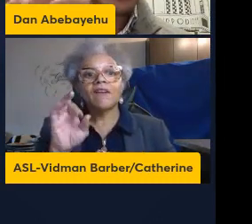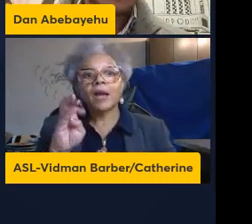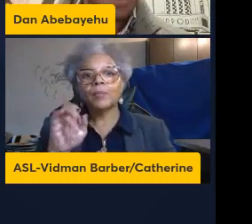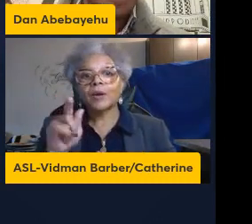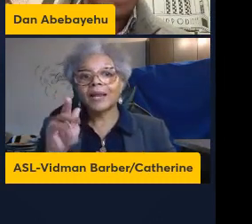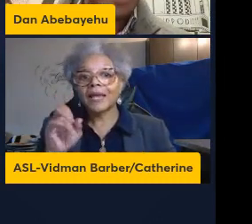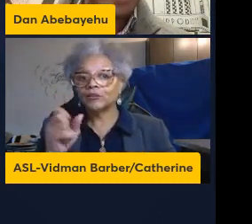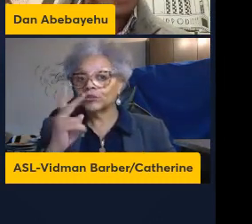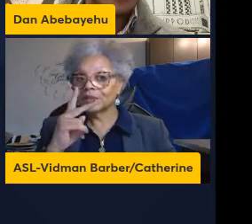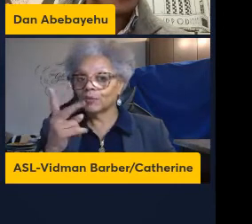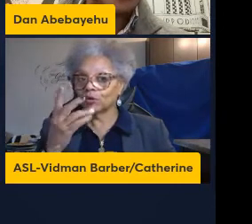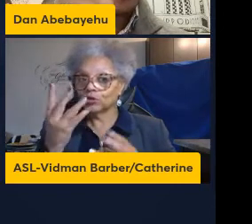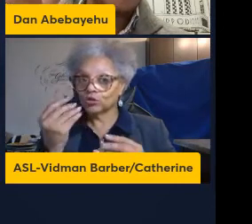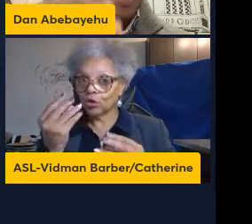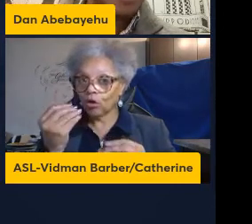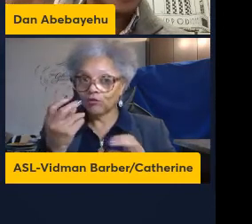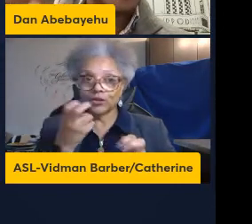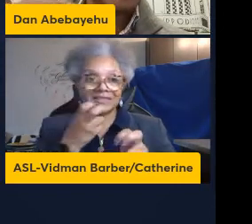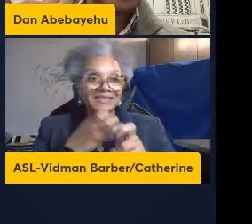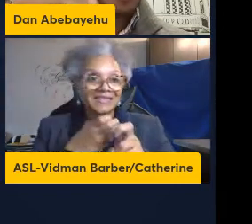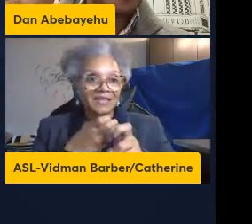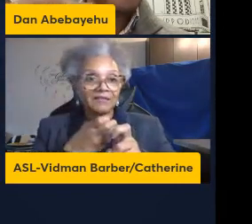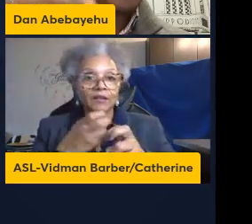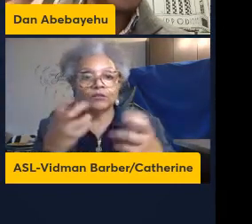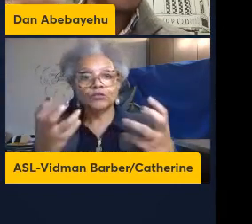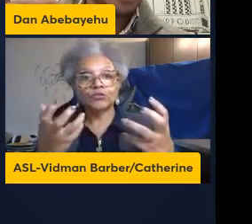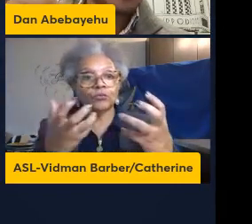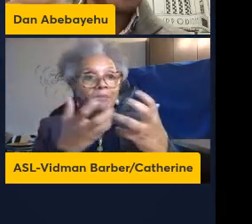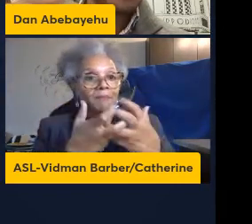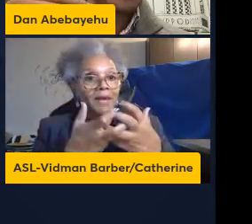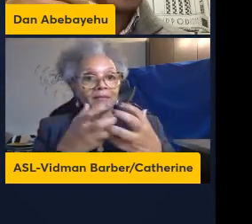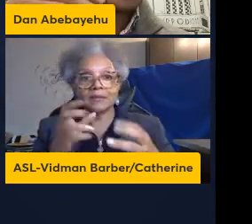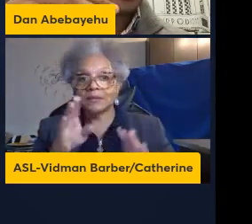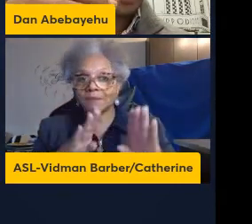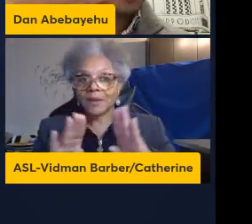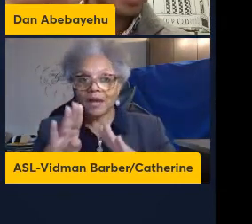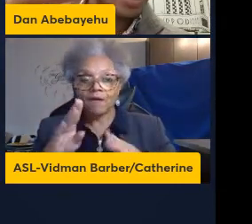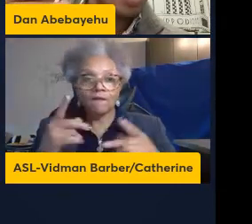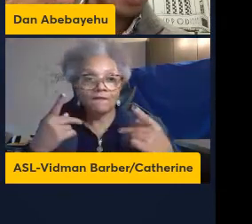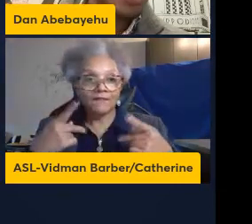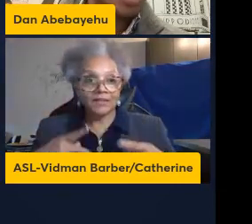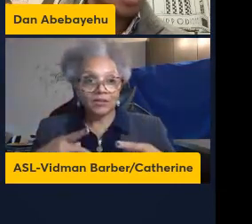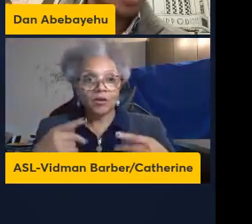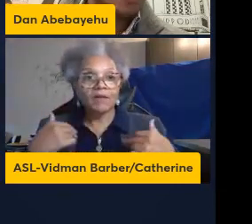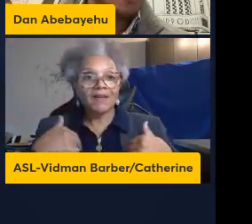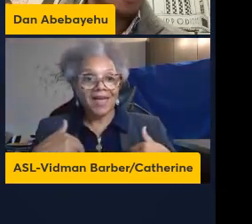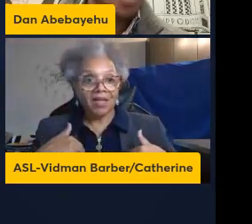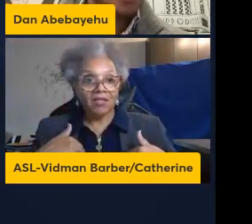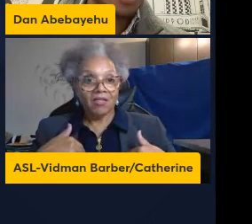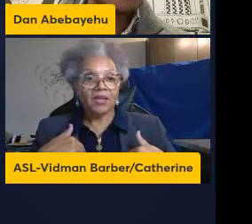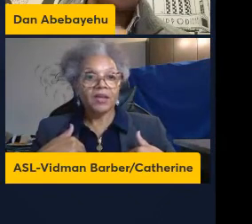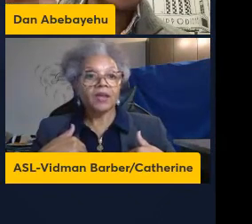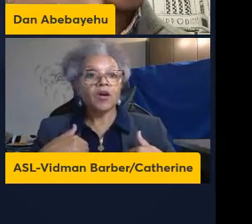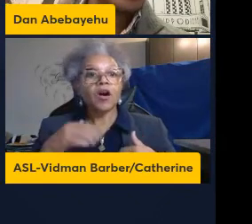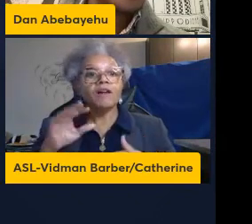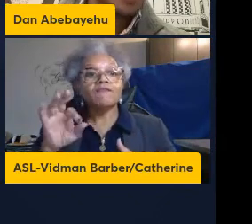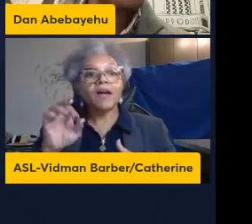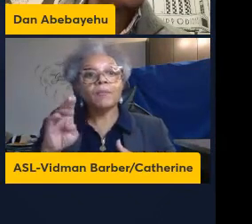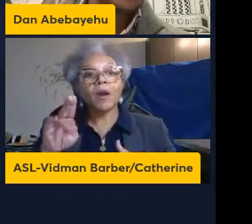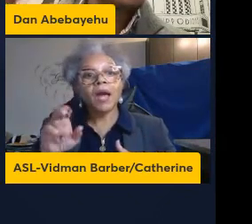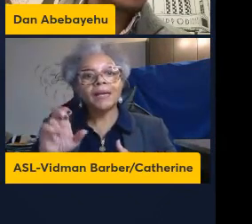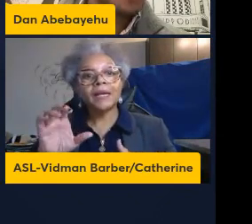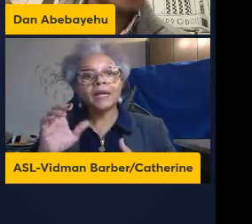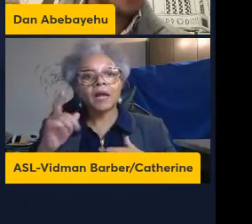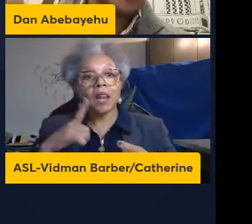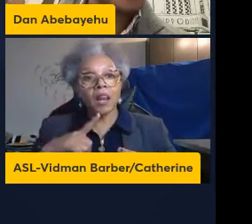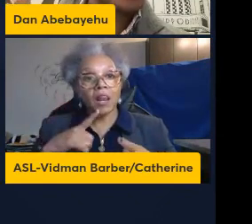or stiff substrates to kind of match the biophysical environment of either healthy lung or fibrotic lung.